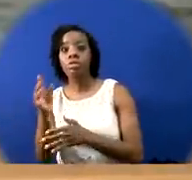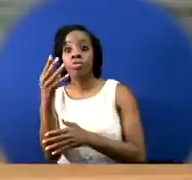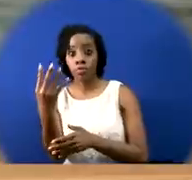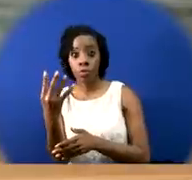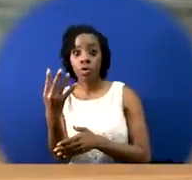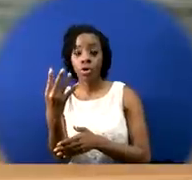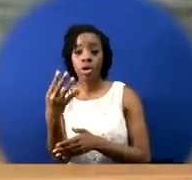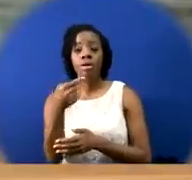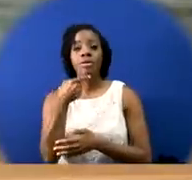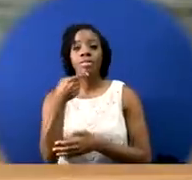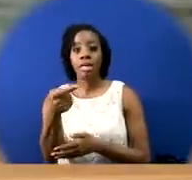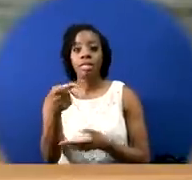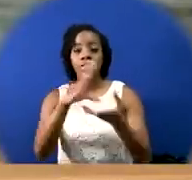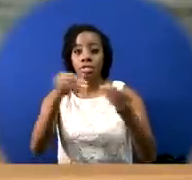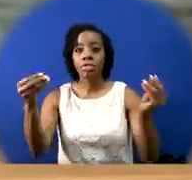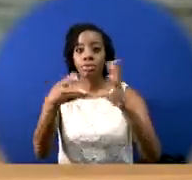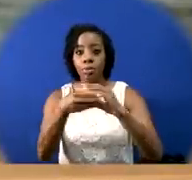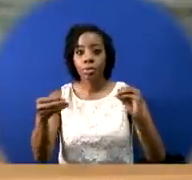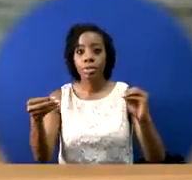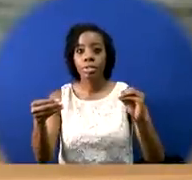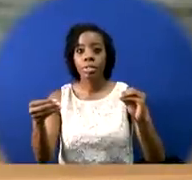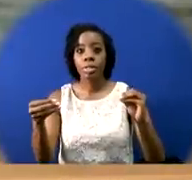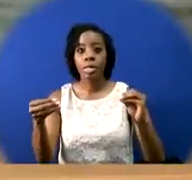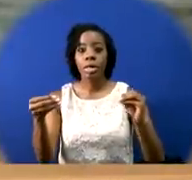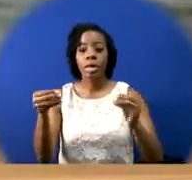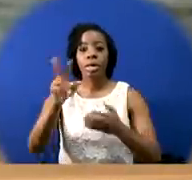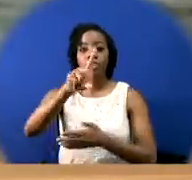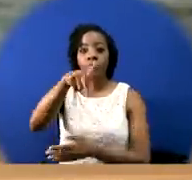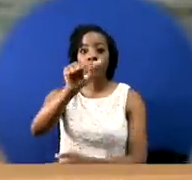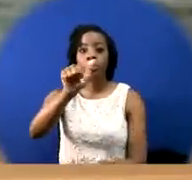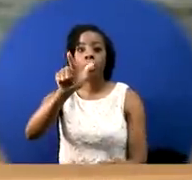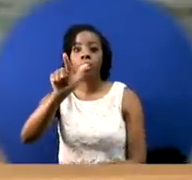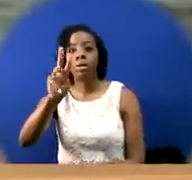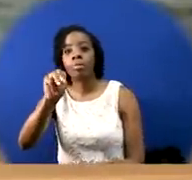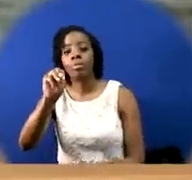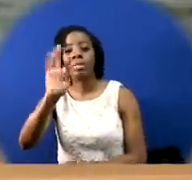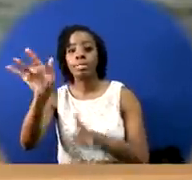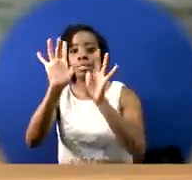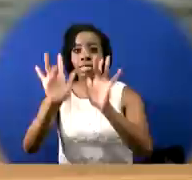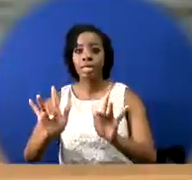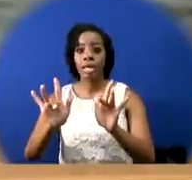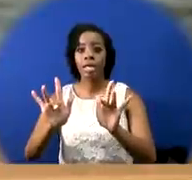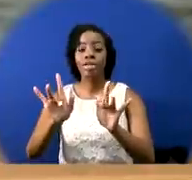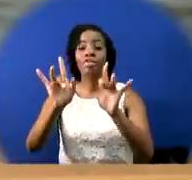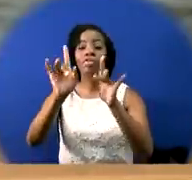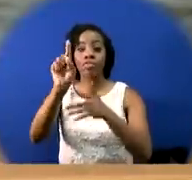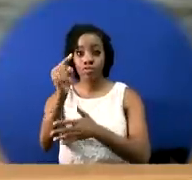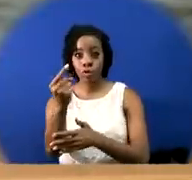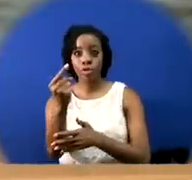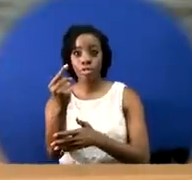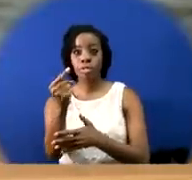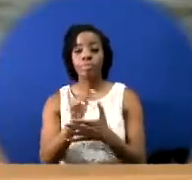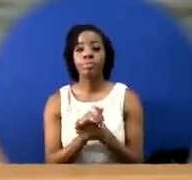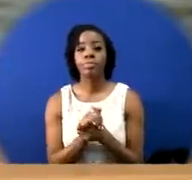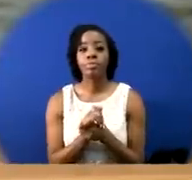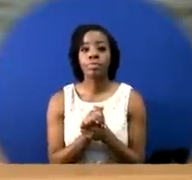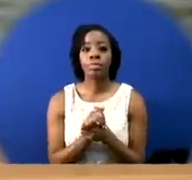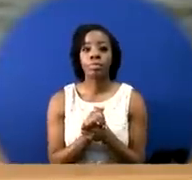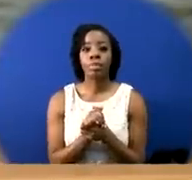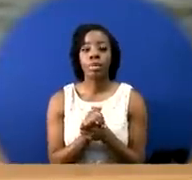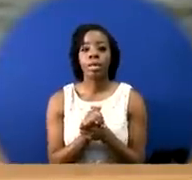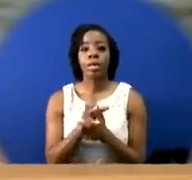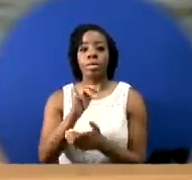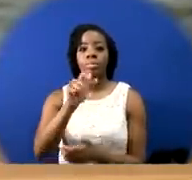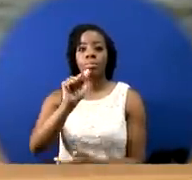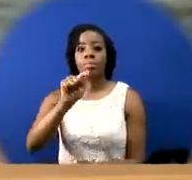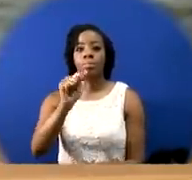writers tell us the story of Palm Sunday, that initial Palm Sunday. In Matthew's gospel